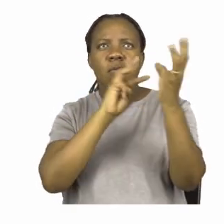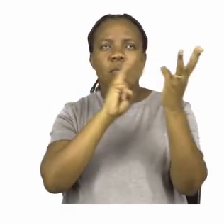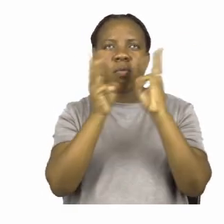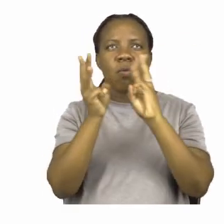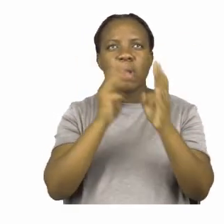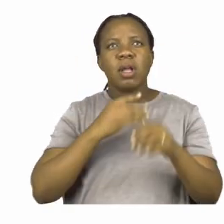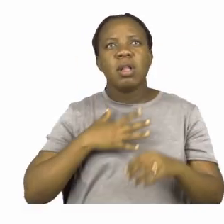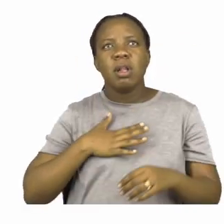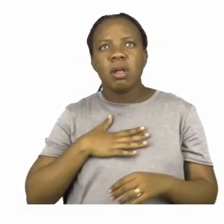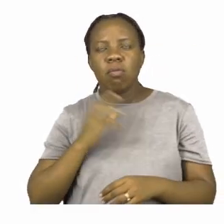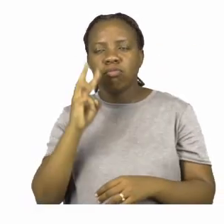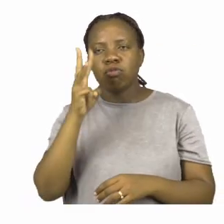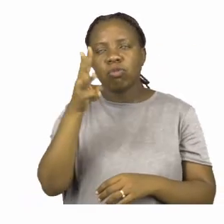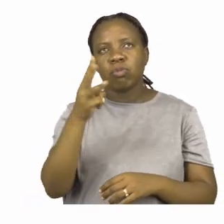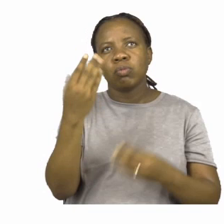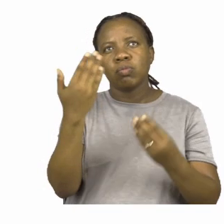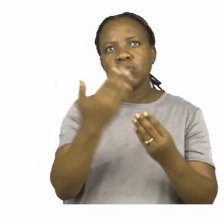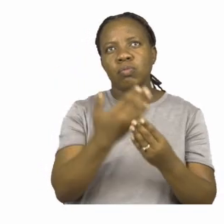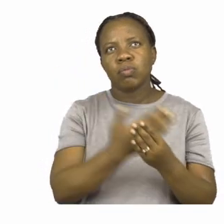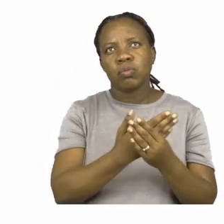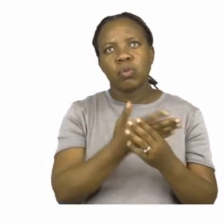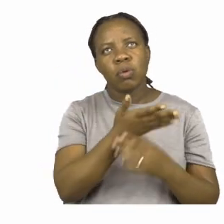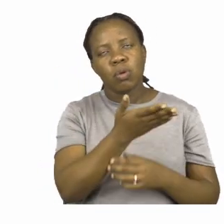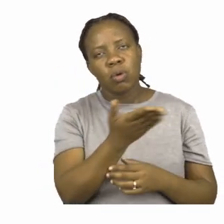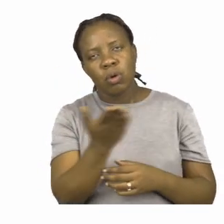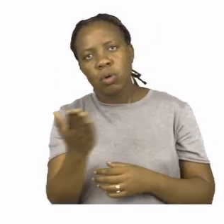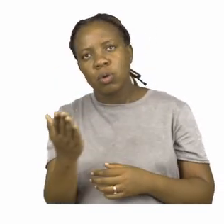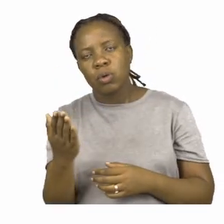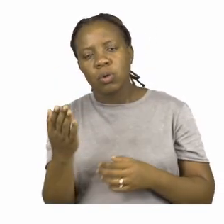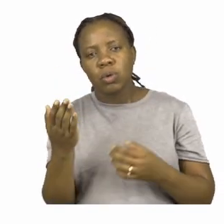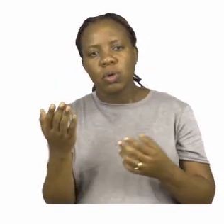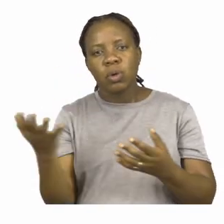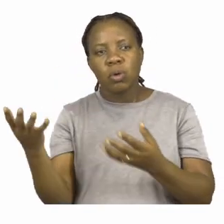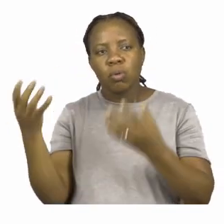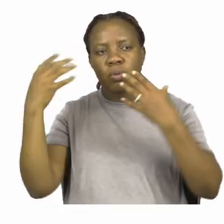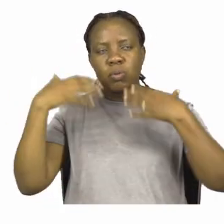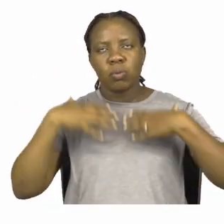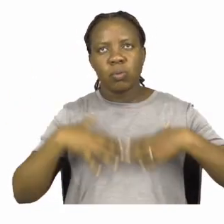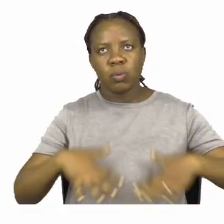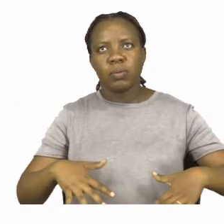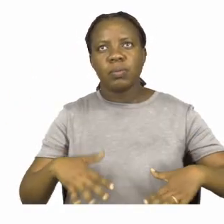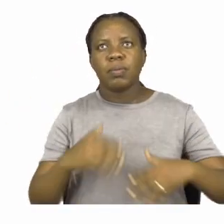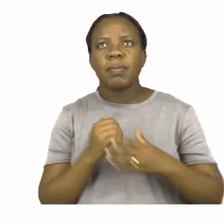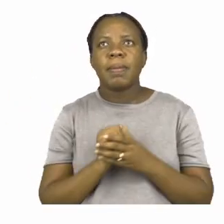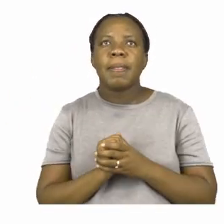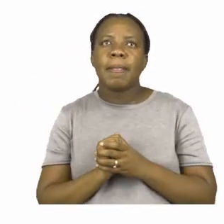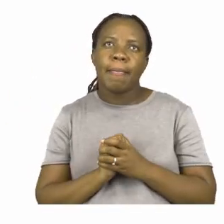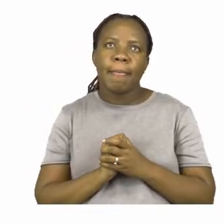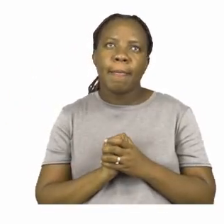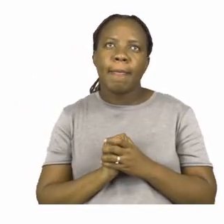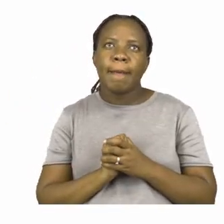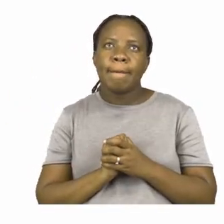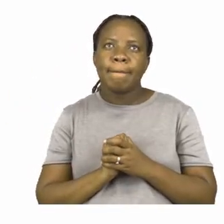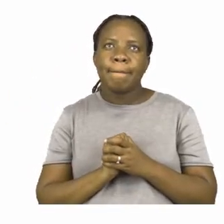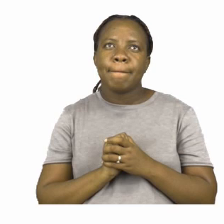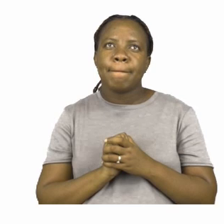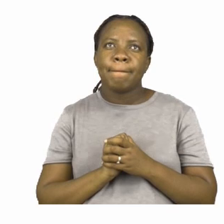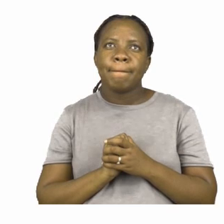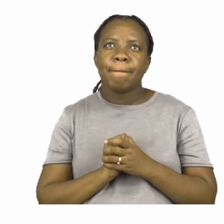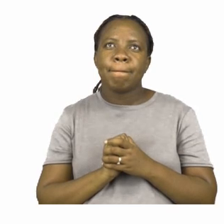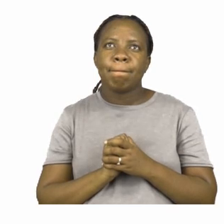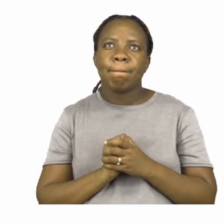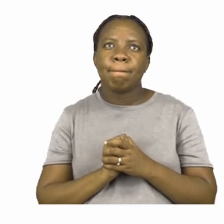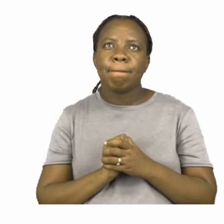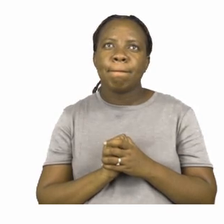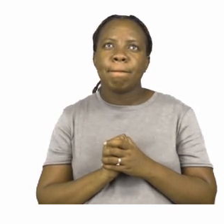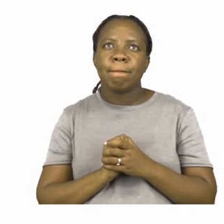will, new, all, and where. Now there you will see there are